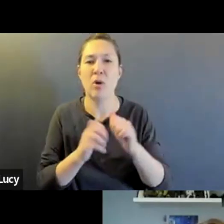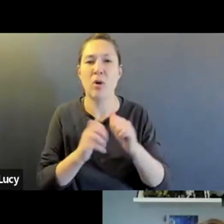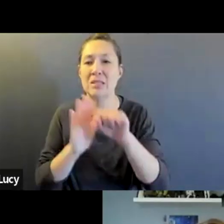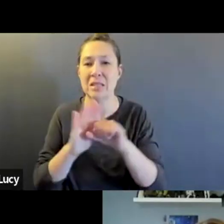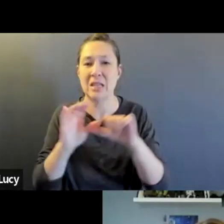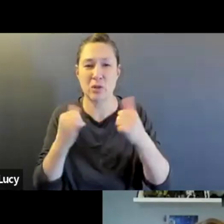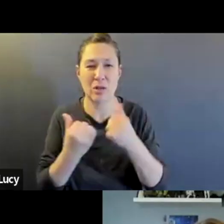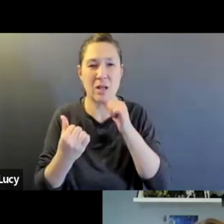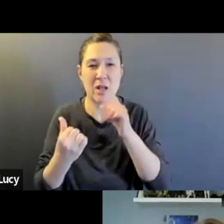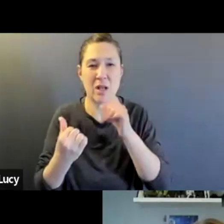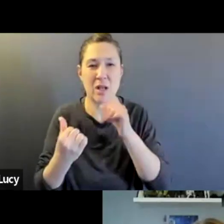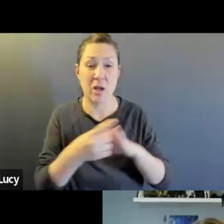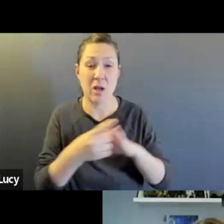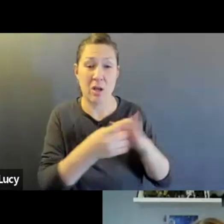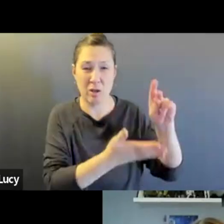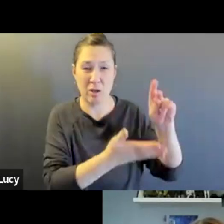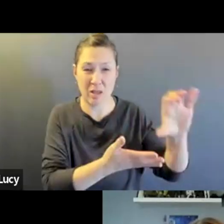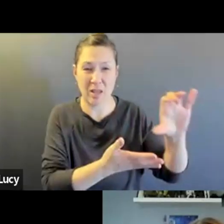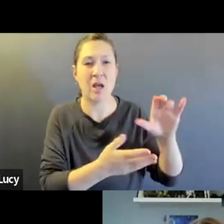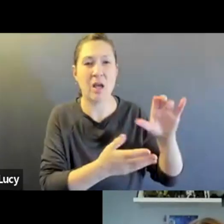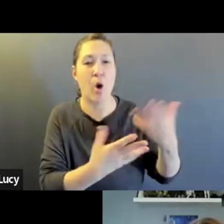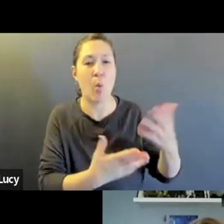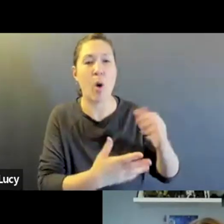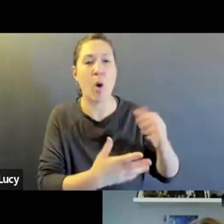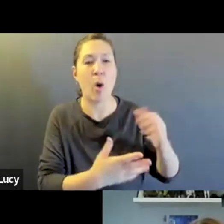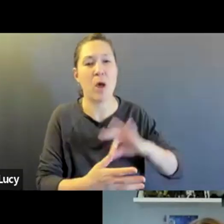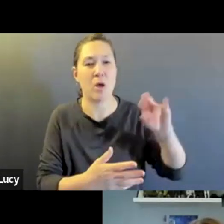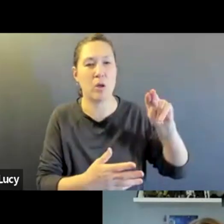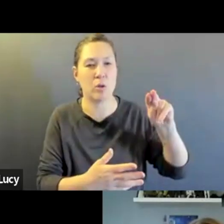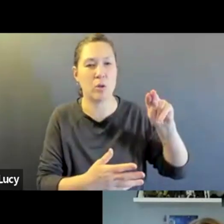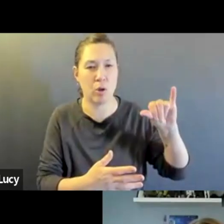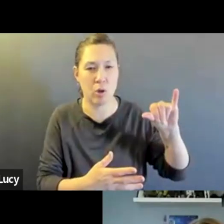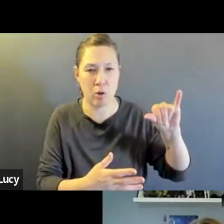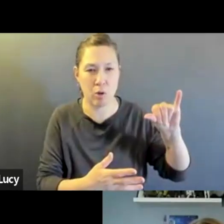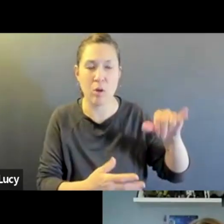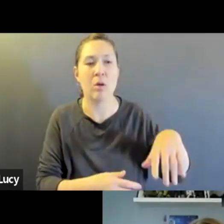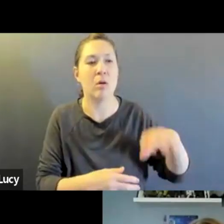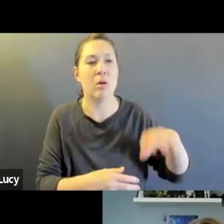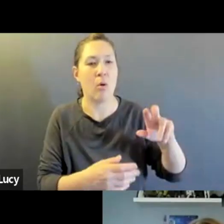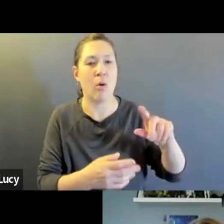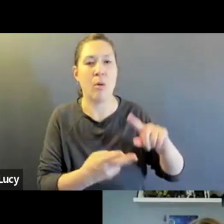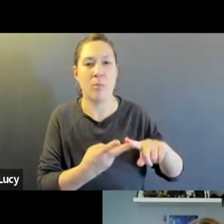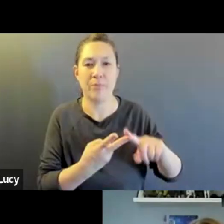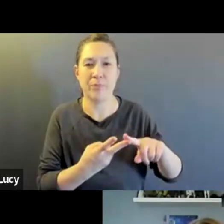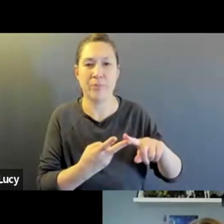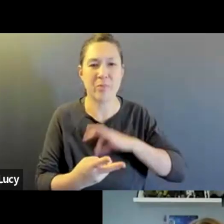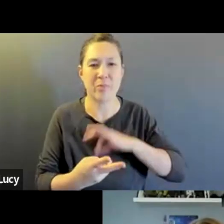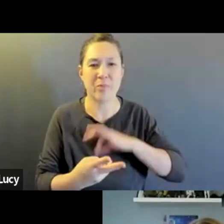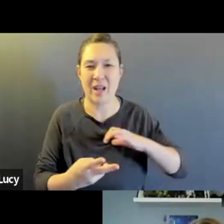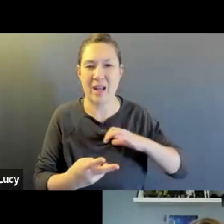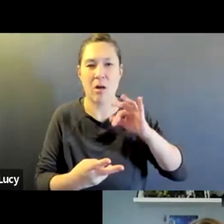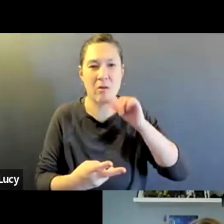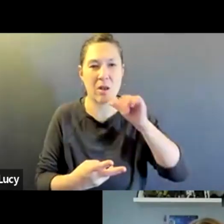specifically in New York City, you may know Nonprofit New York or the New York Council of Nonprofits. And working with counterparts from across the country, we get